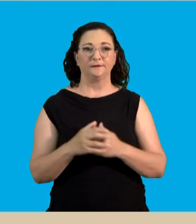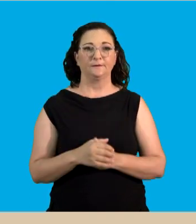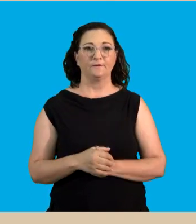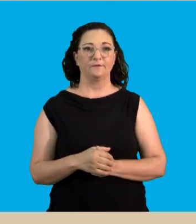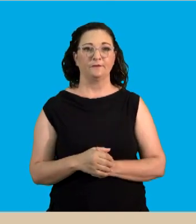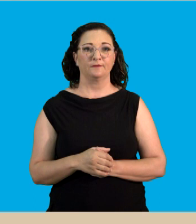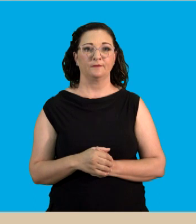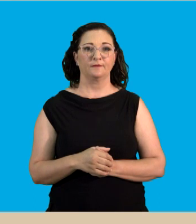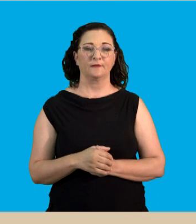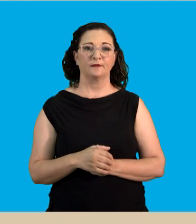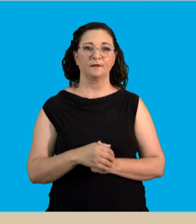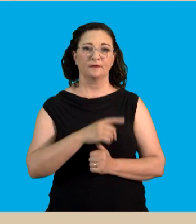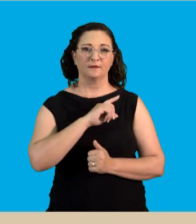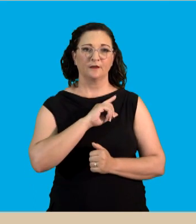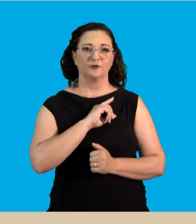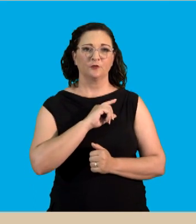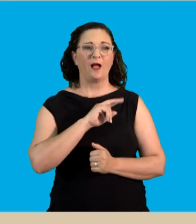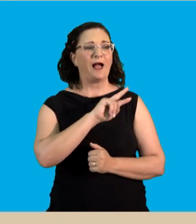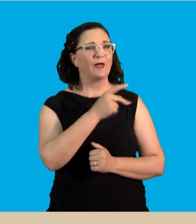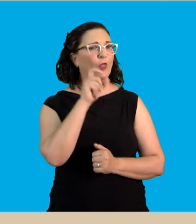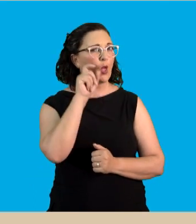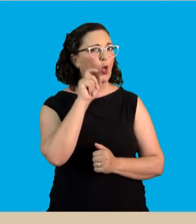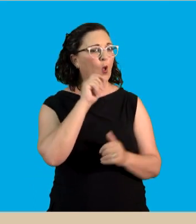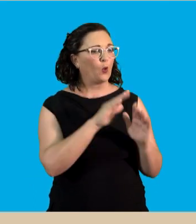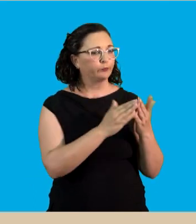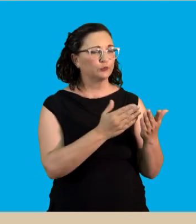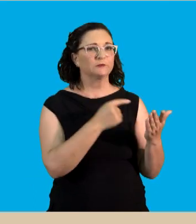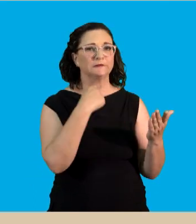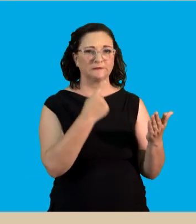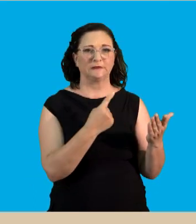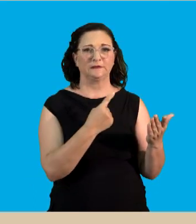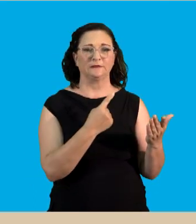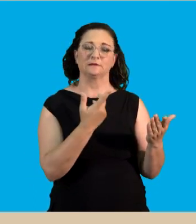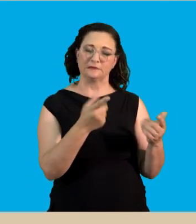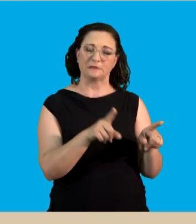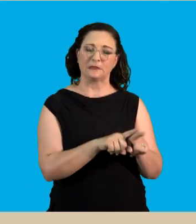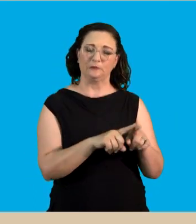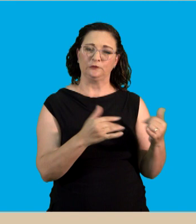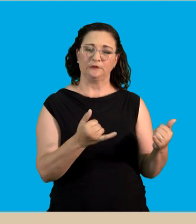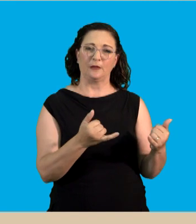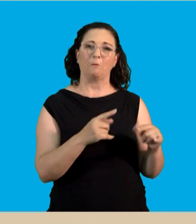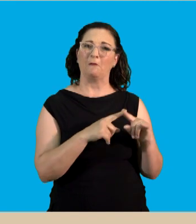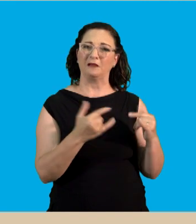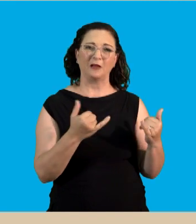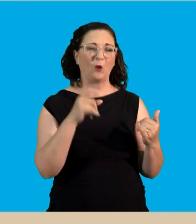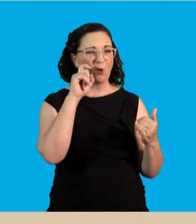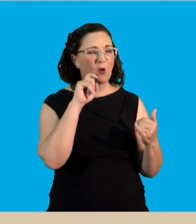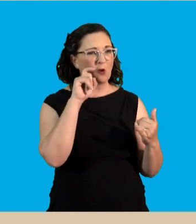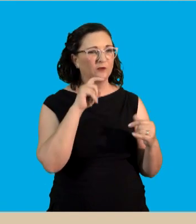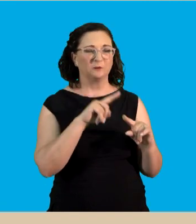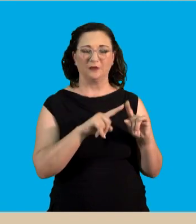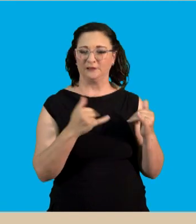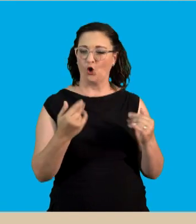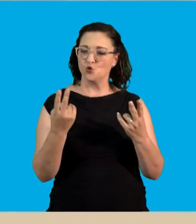that initially that was what the other books are still saying even today because they are old books.